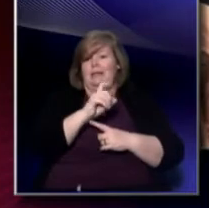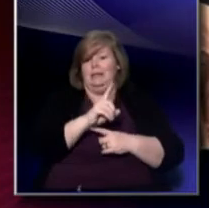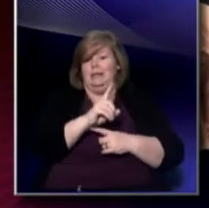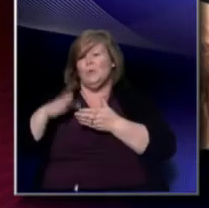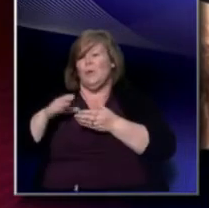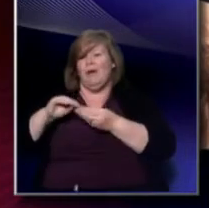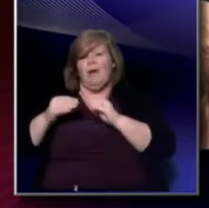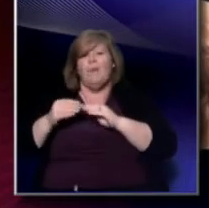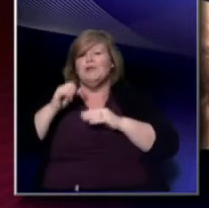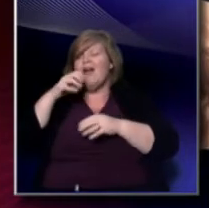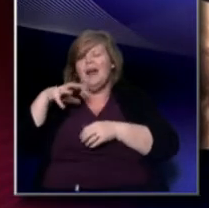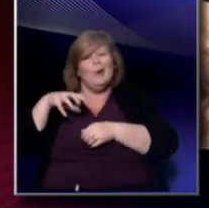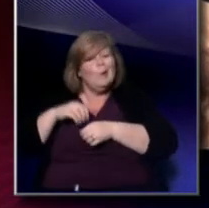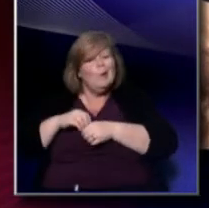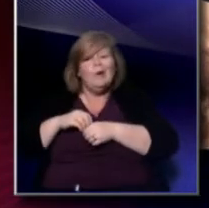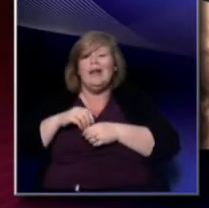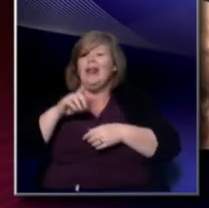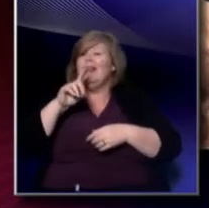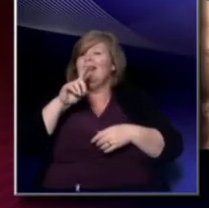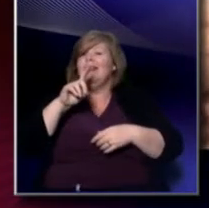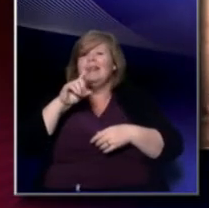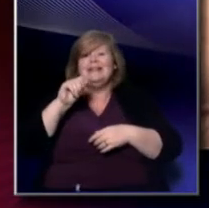ASD by the state for improvement.